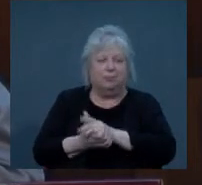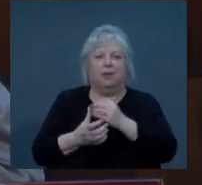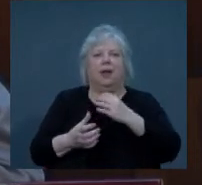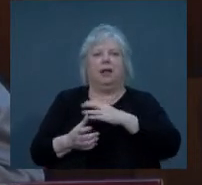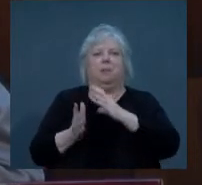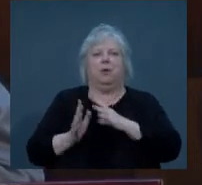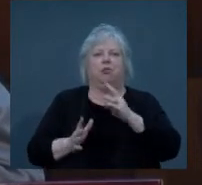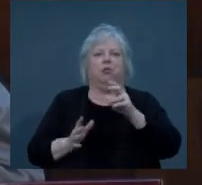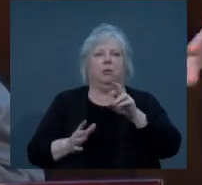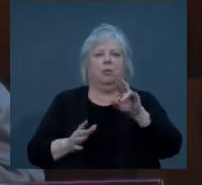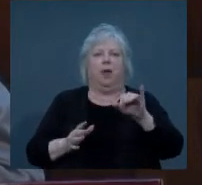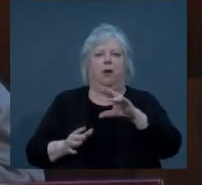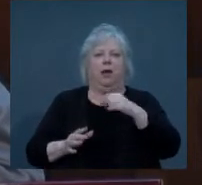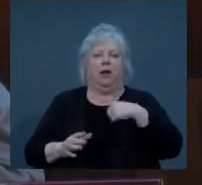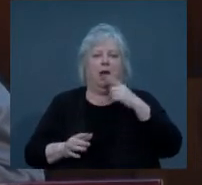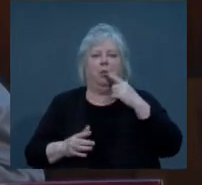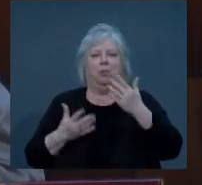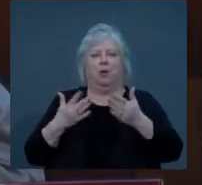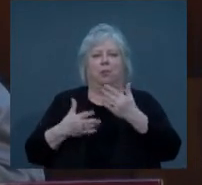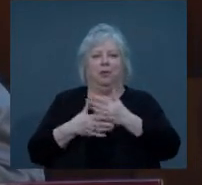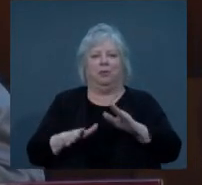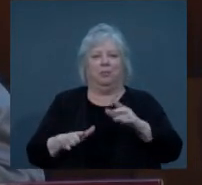Barry and I will probably end up splitting lunch for you.